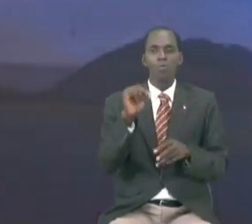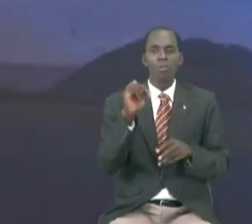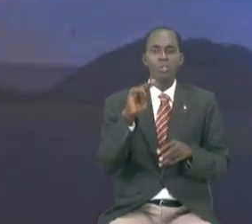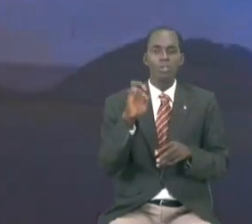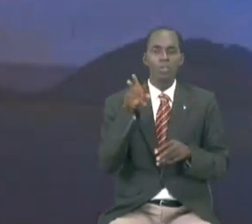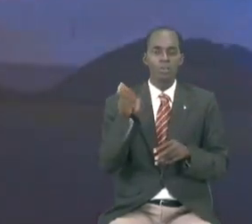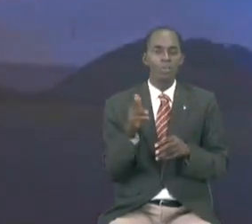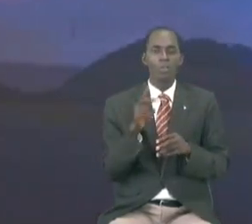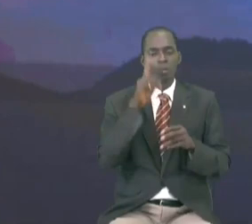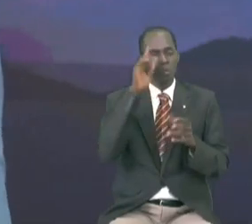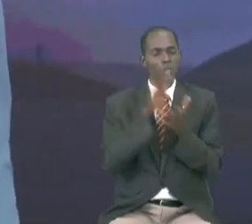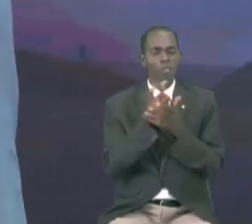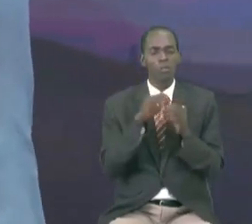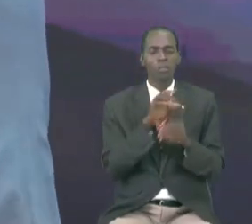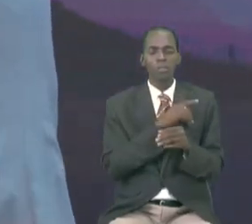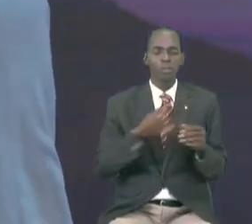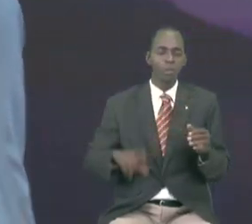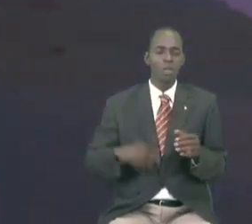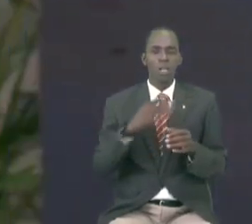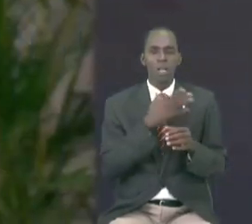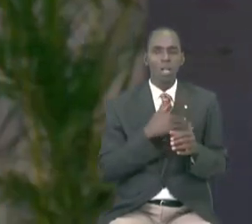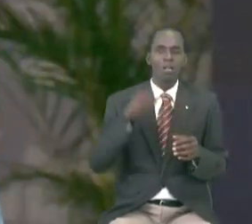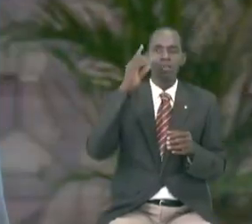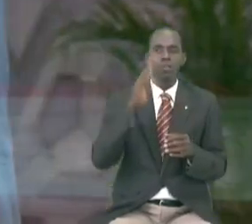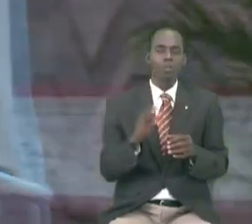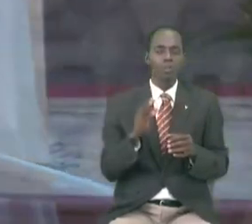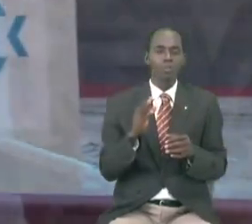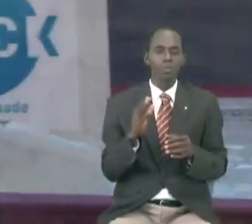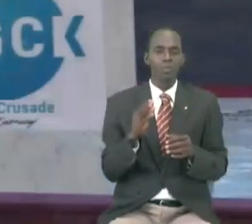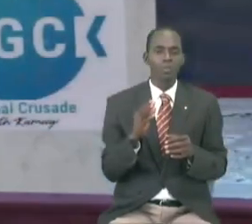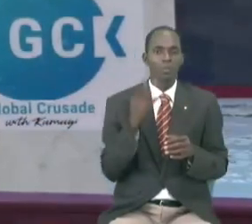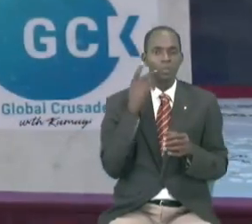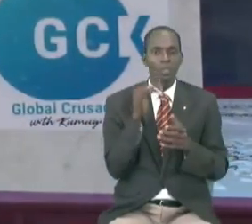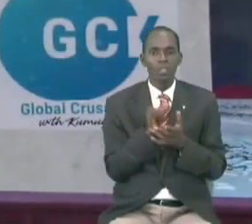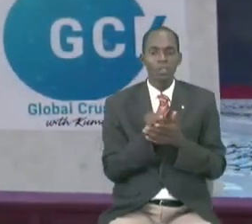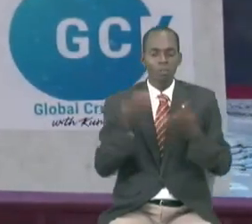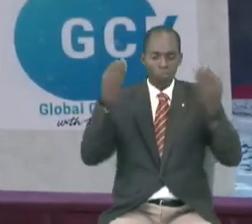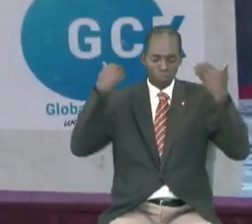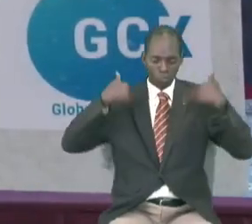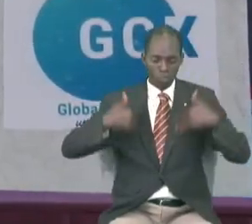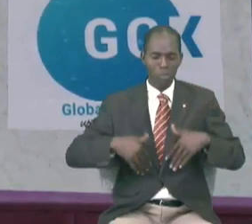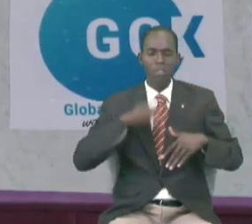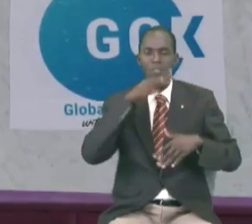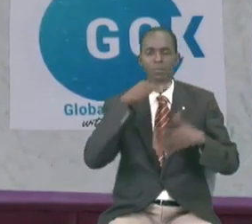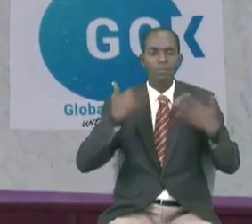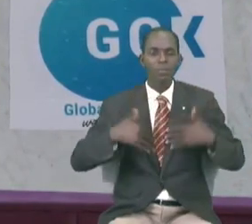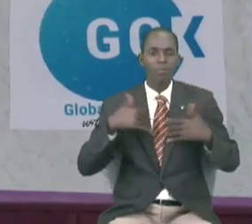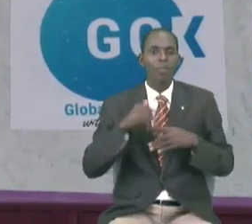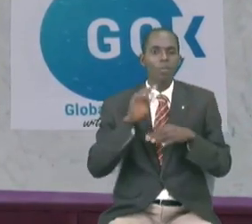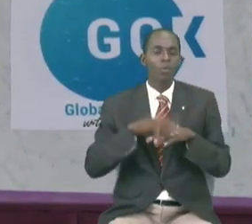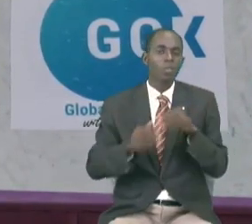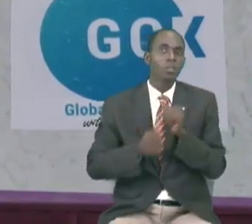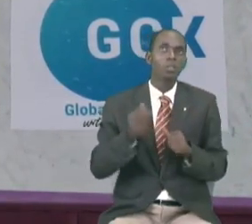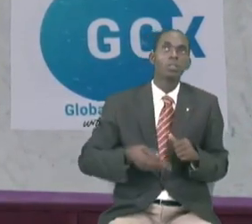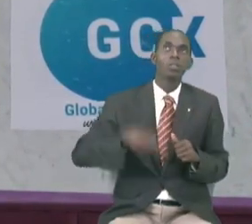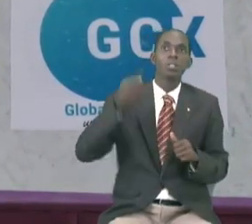the least of them. The same word for the greatest as for the least of them. The same word for